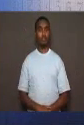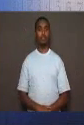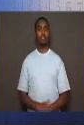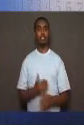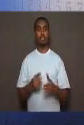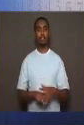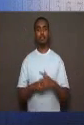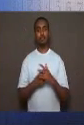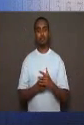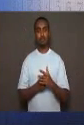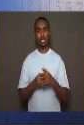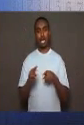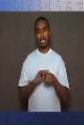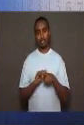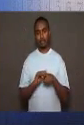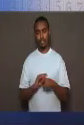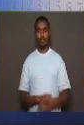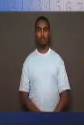us begin with an activity.